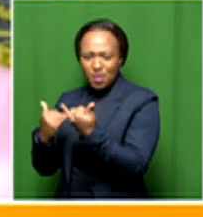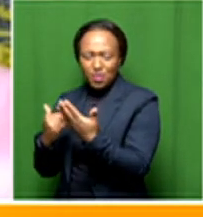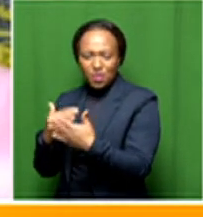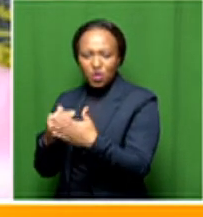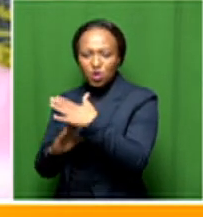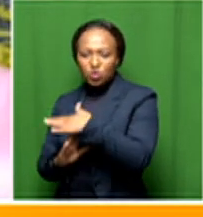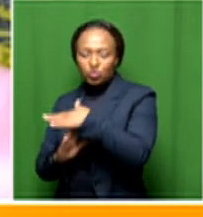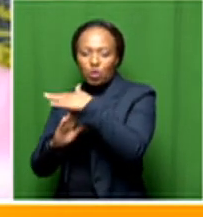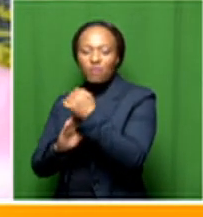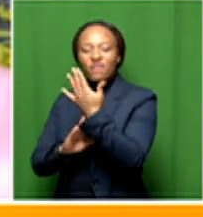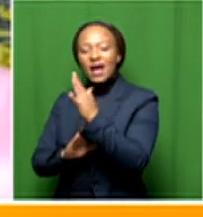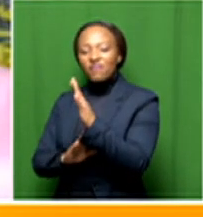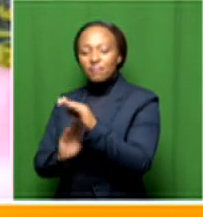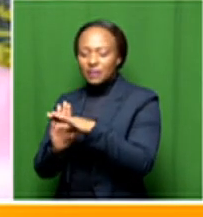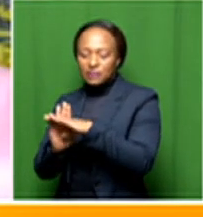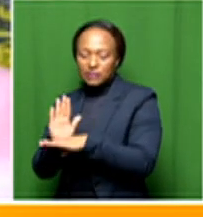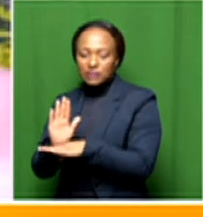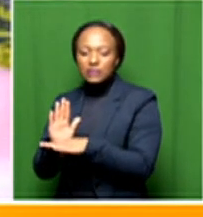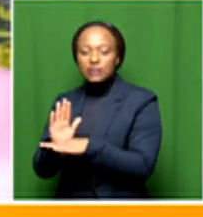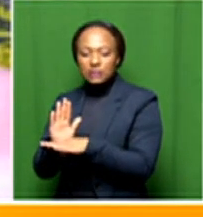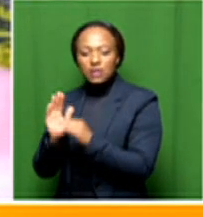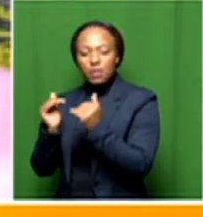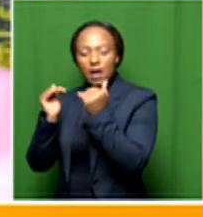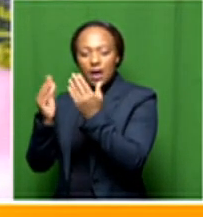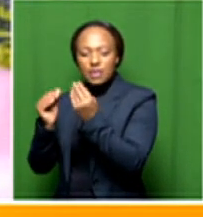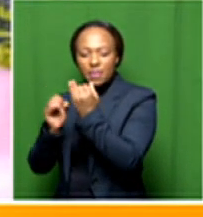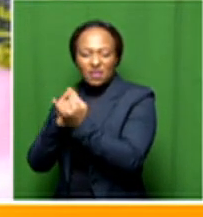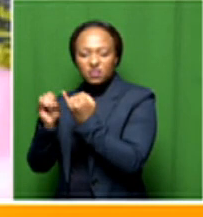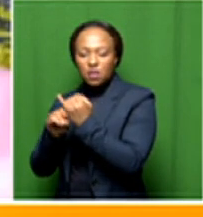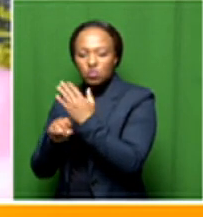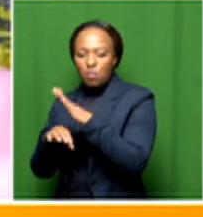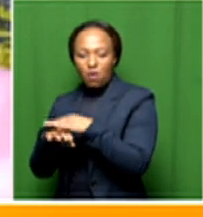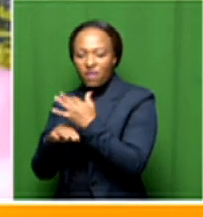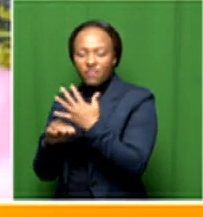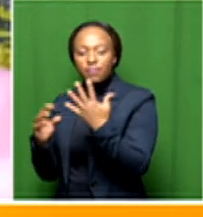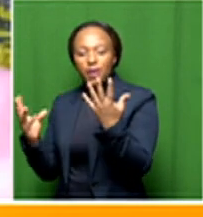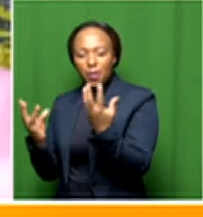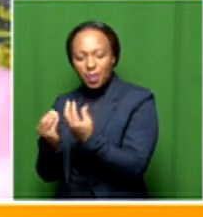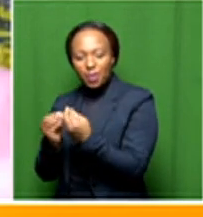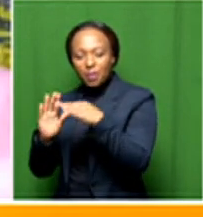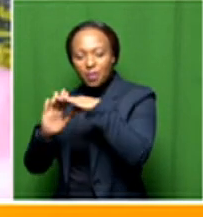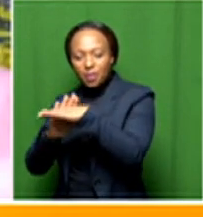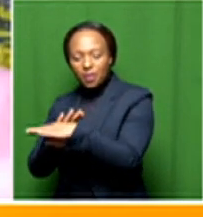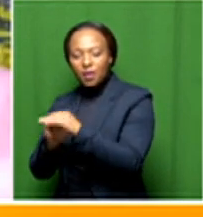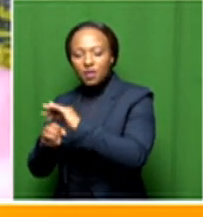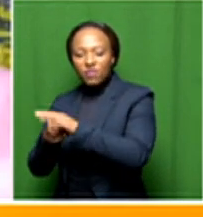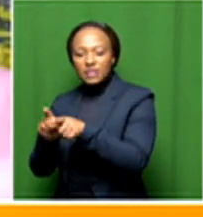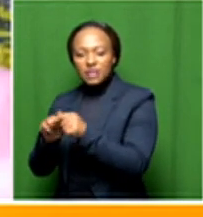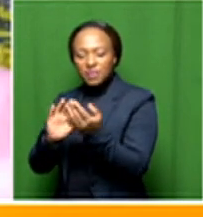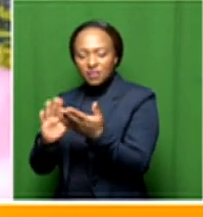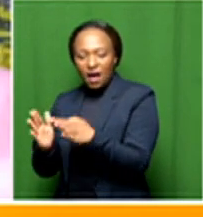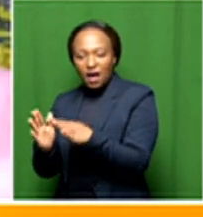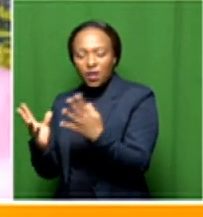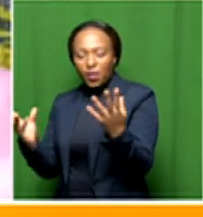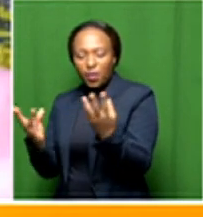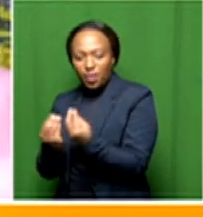in the top 5 of the countries that have the highest infection rate. We're seeing infections dropping, fatalities are even dropping now.